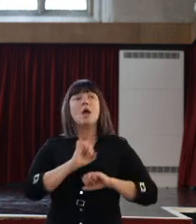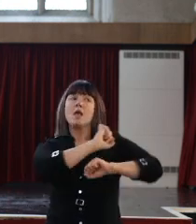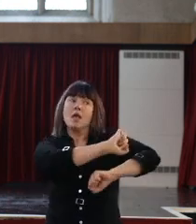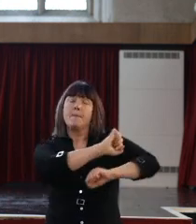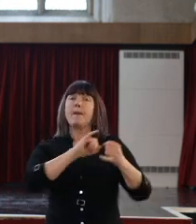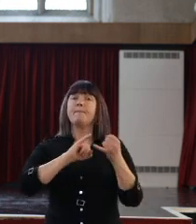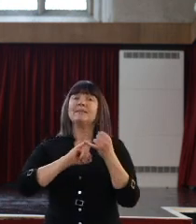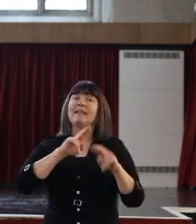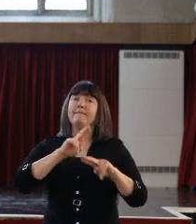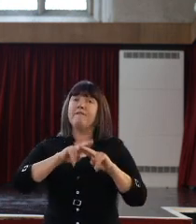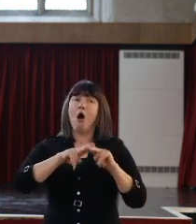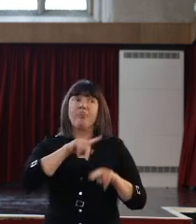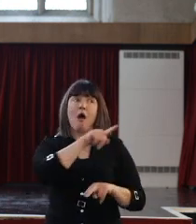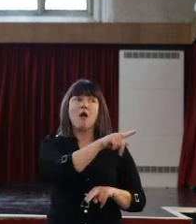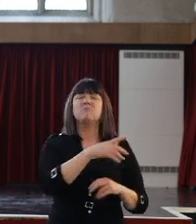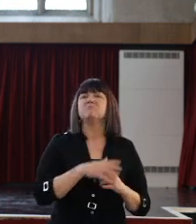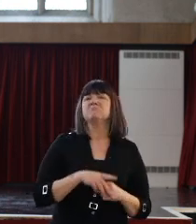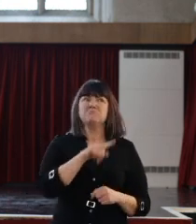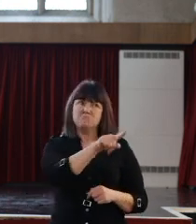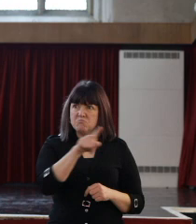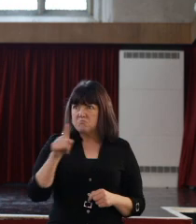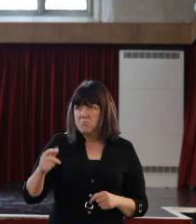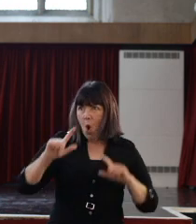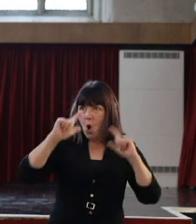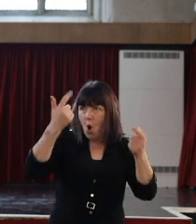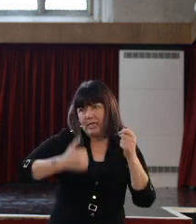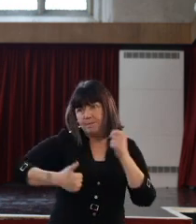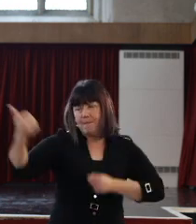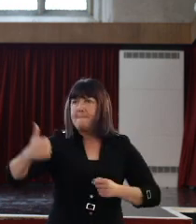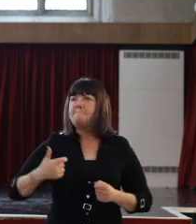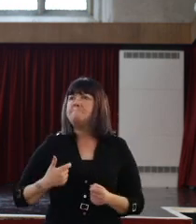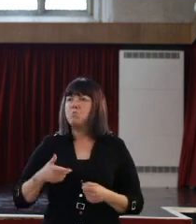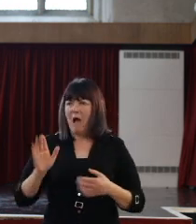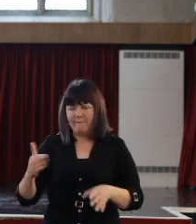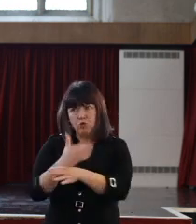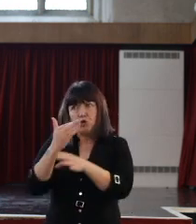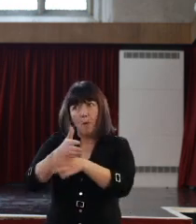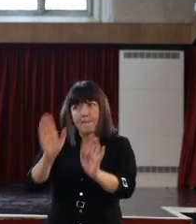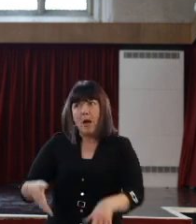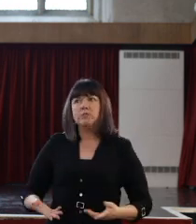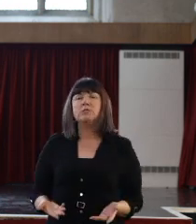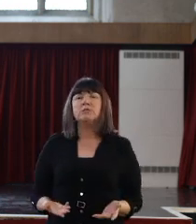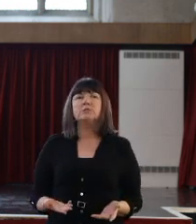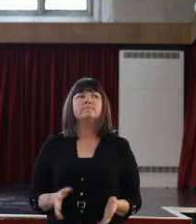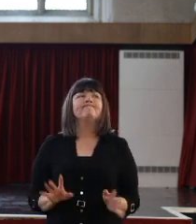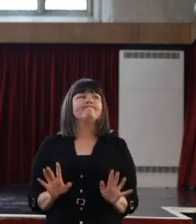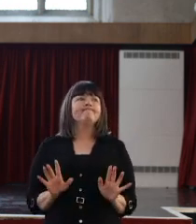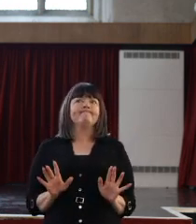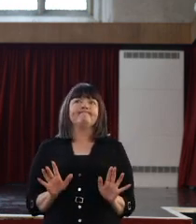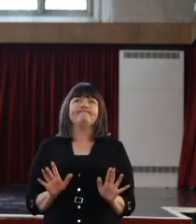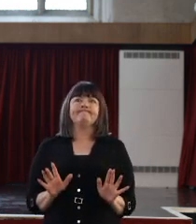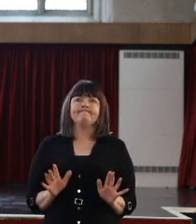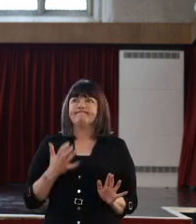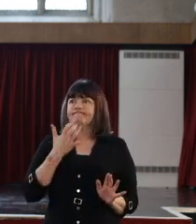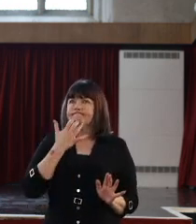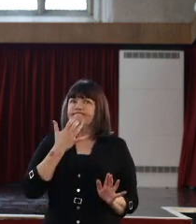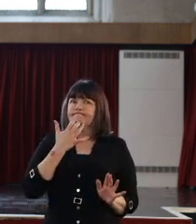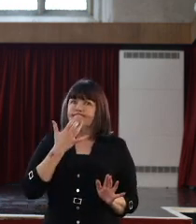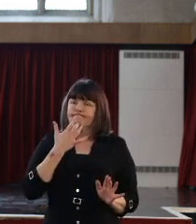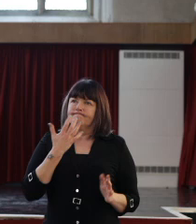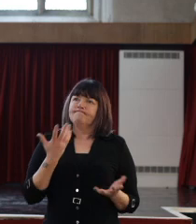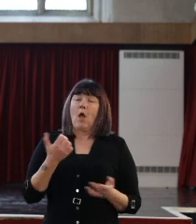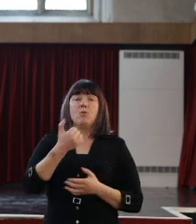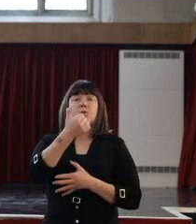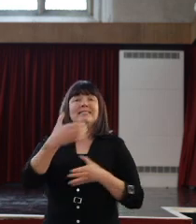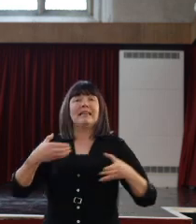choice, which was leave college now and get a job, or you'll be out on the streets. So with no real choice, I left Galston Sixth Form College after just